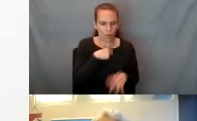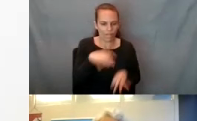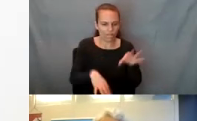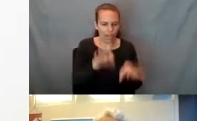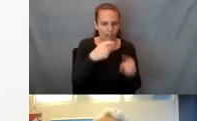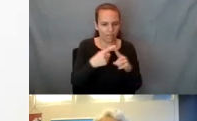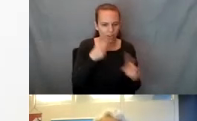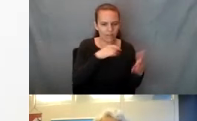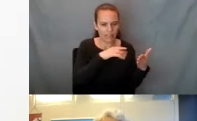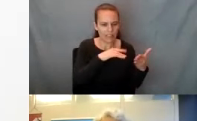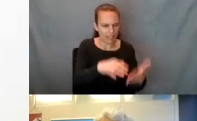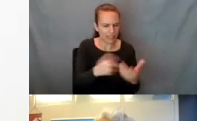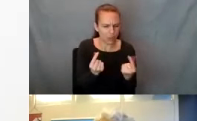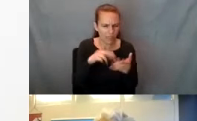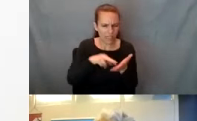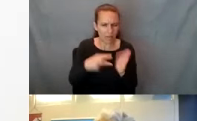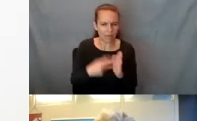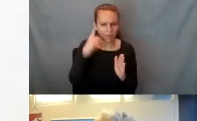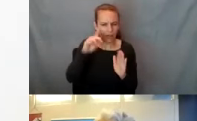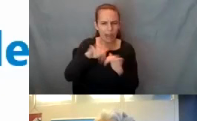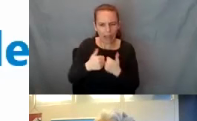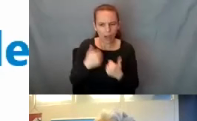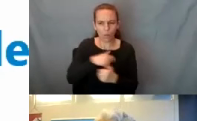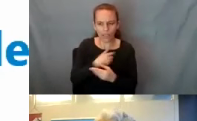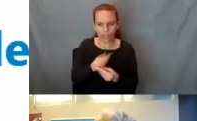mean for vaccine deployment, for example.